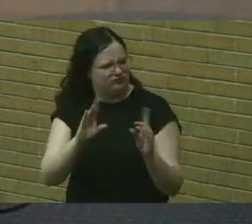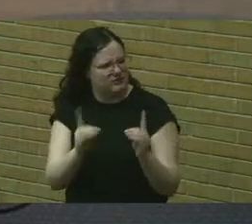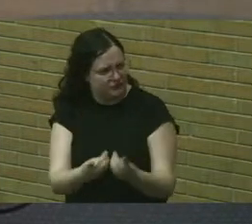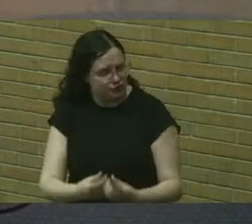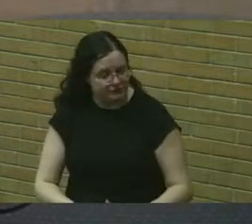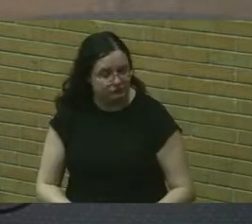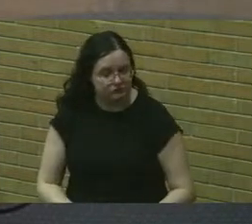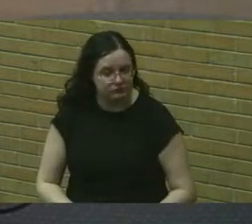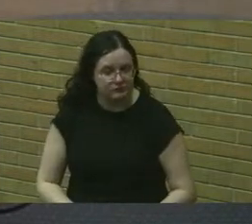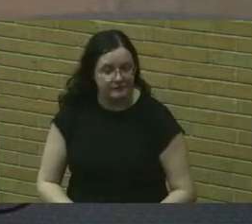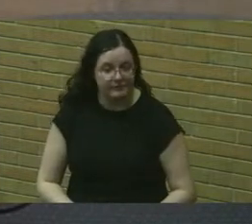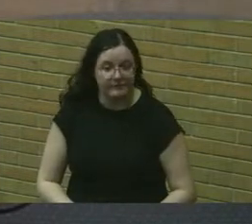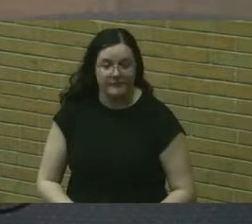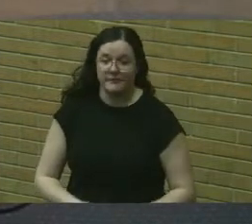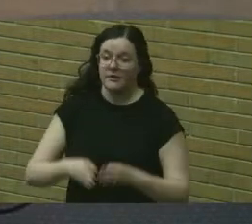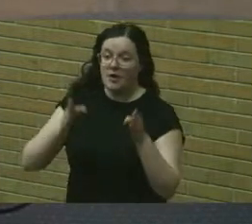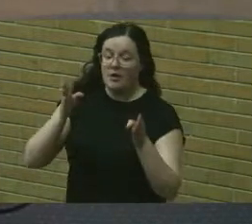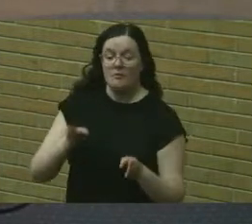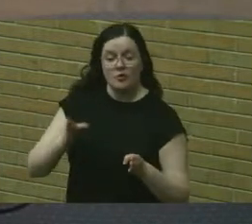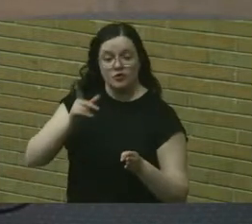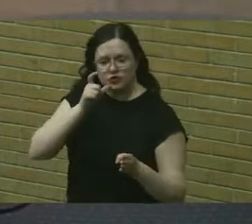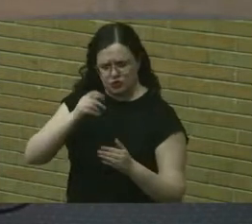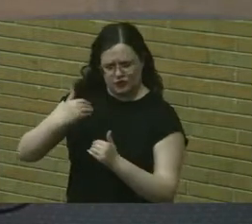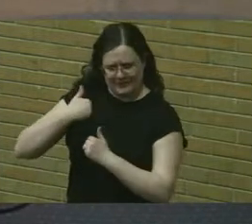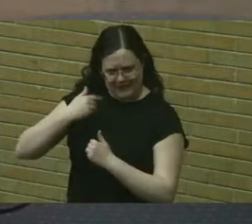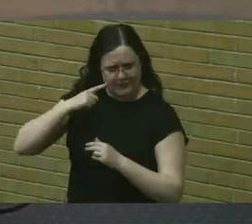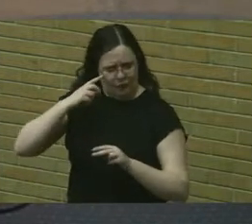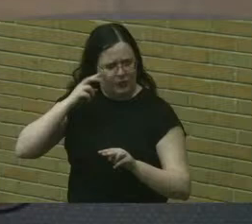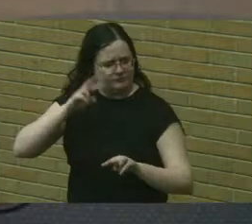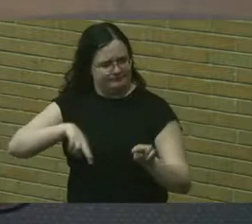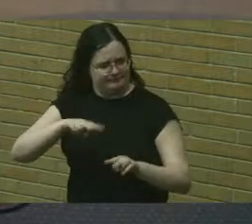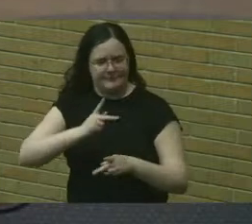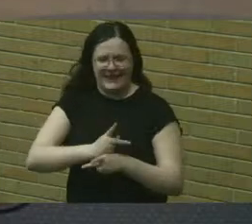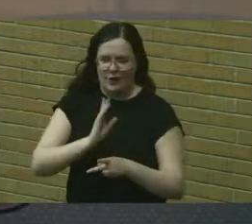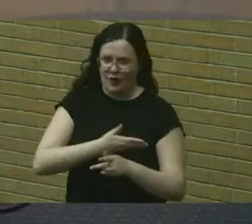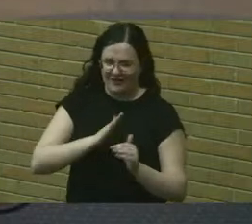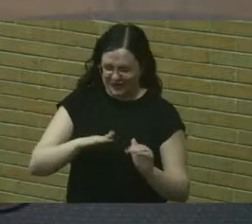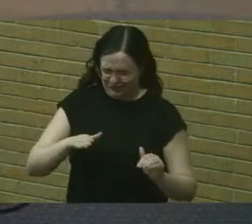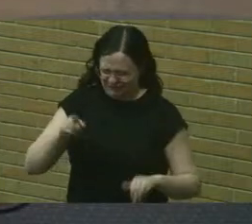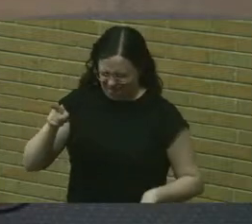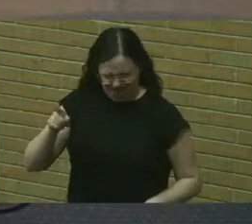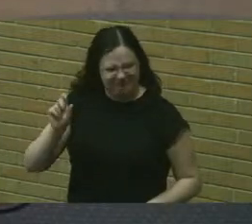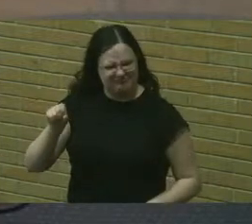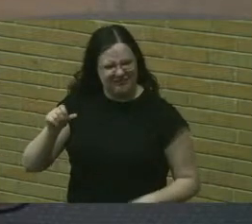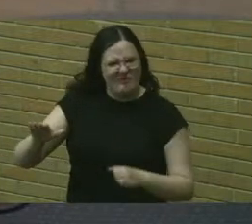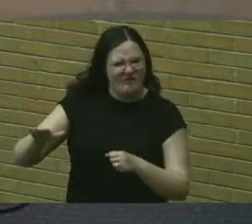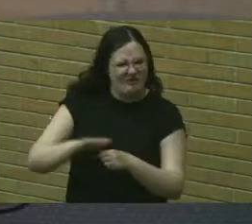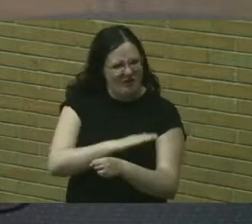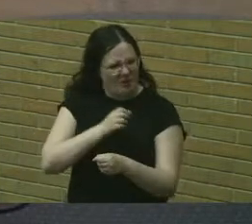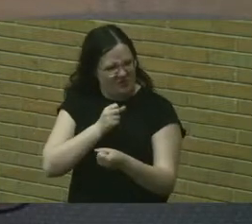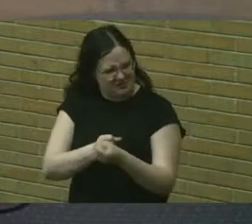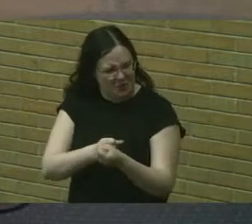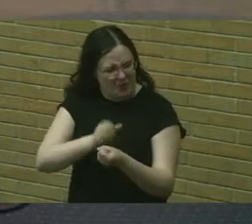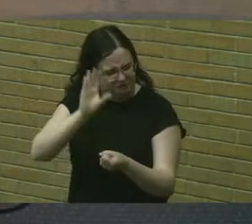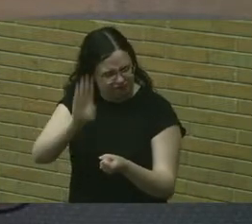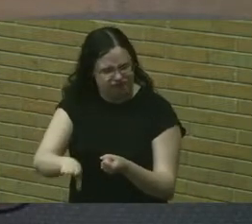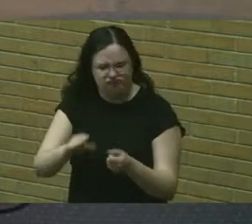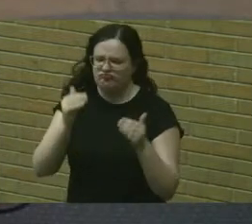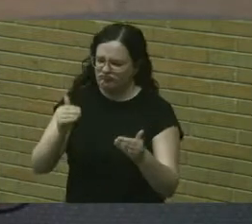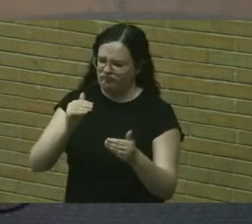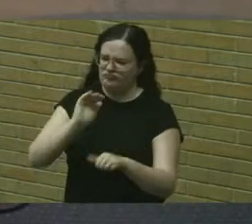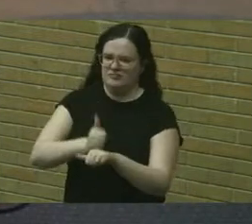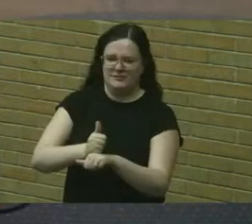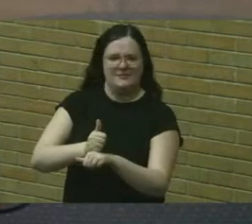is charged with the oversight and care of our children is fully supportive of the parameters that we're talking